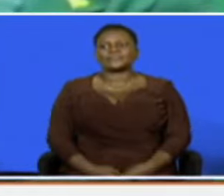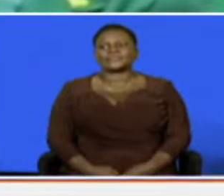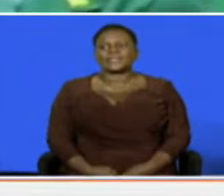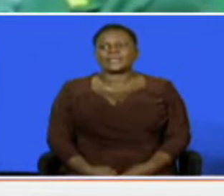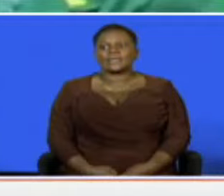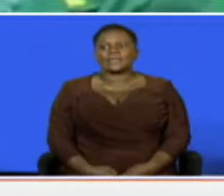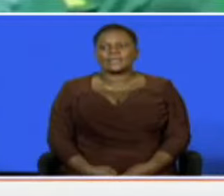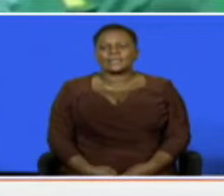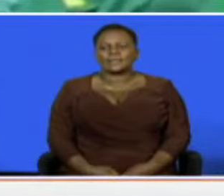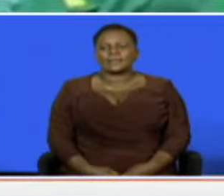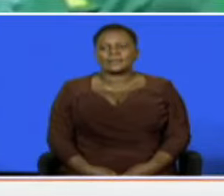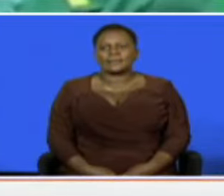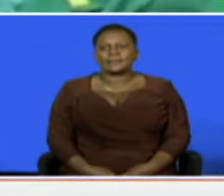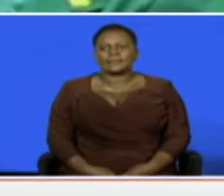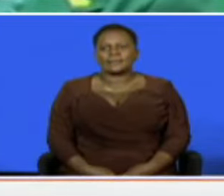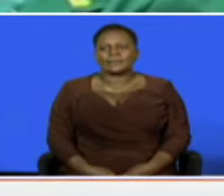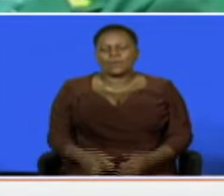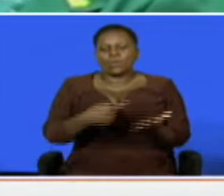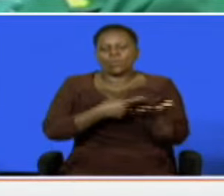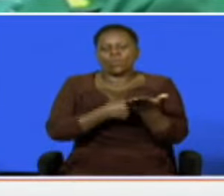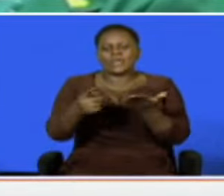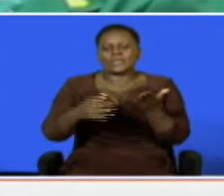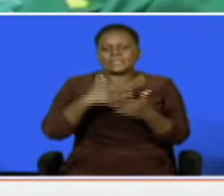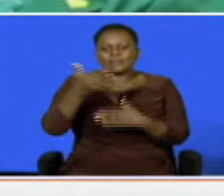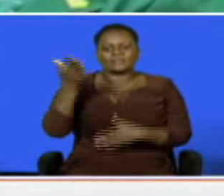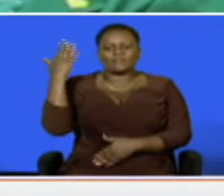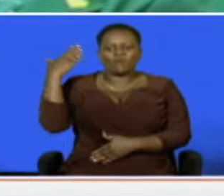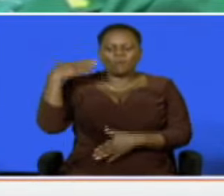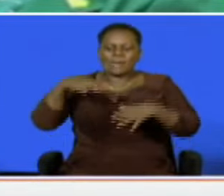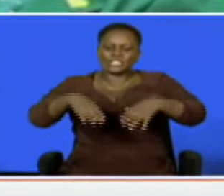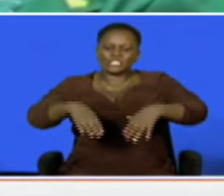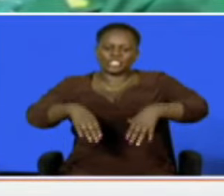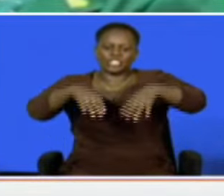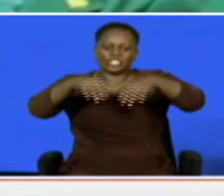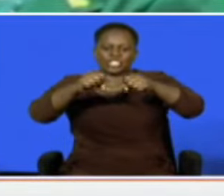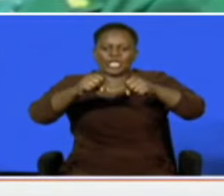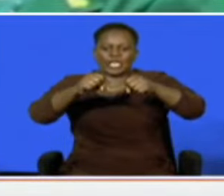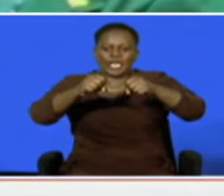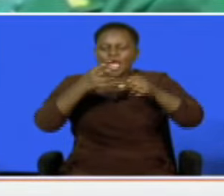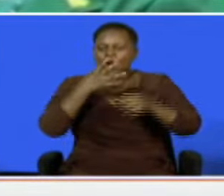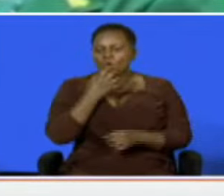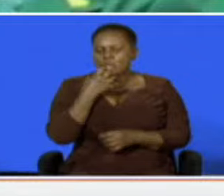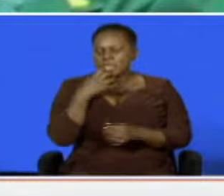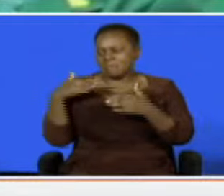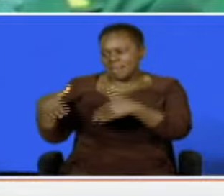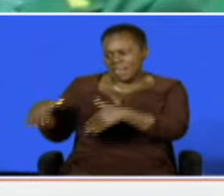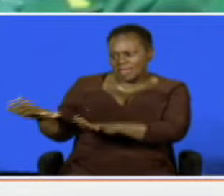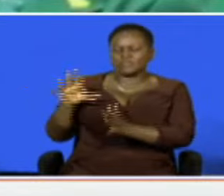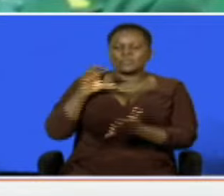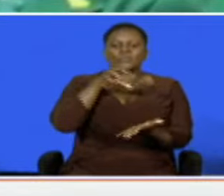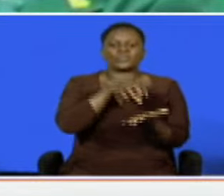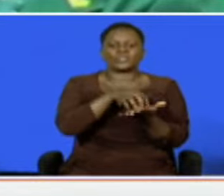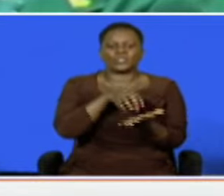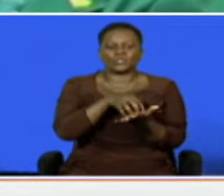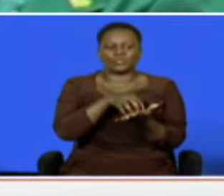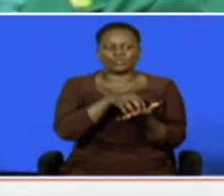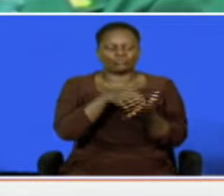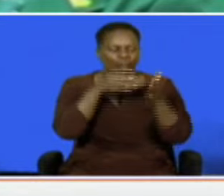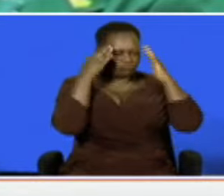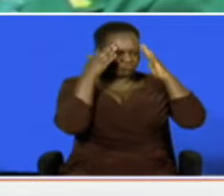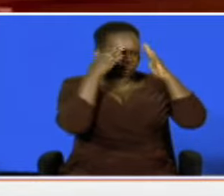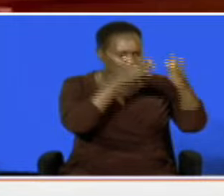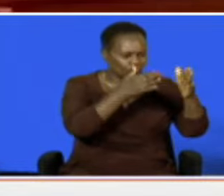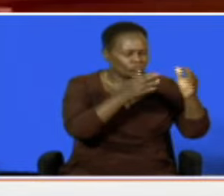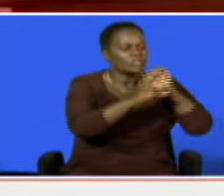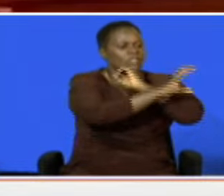I, John Mbadi Wongo. Weeks after former ODM chairperson John Mbadi relinquished the position to pursue the role of